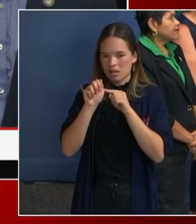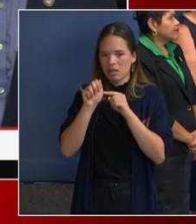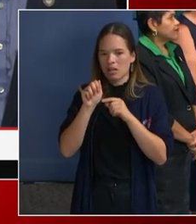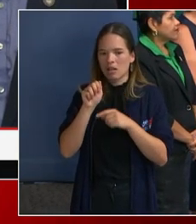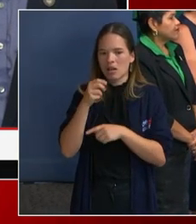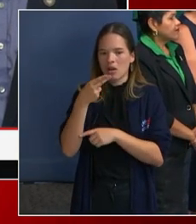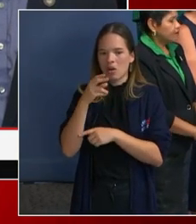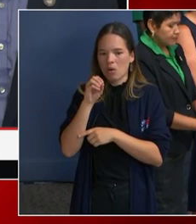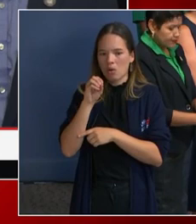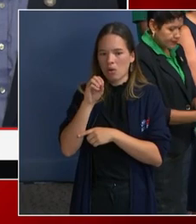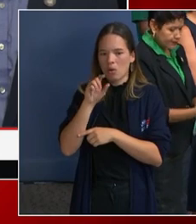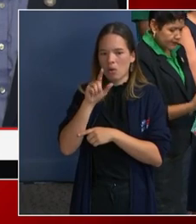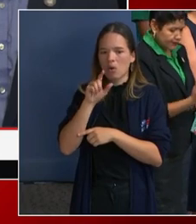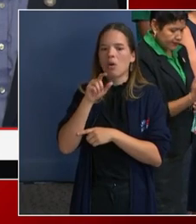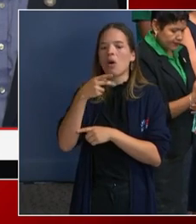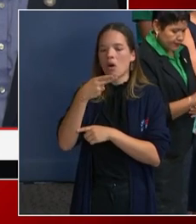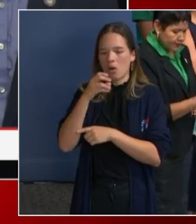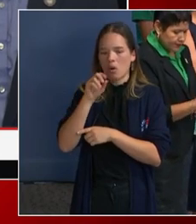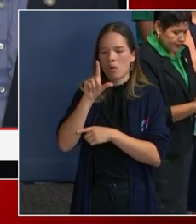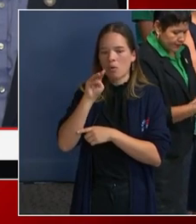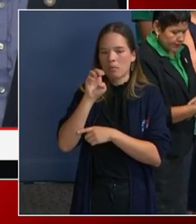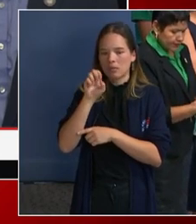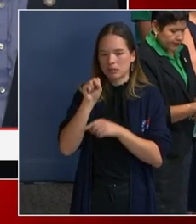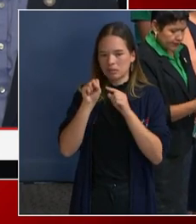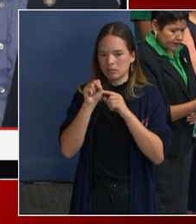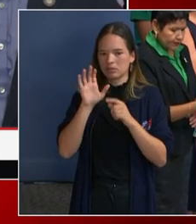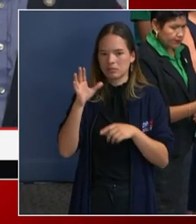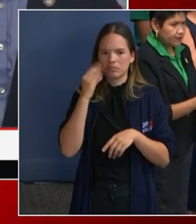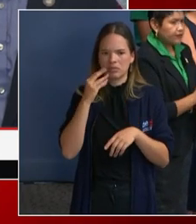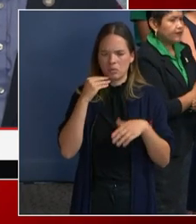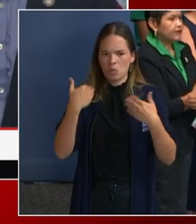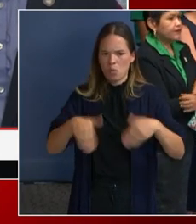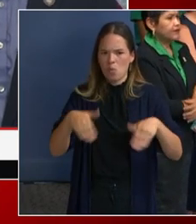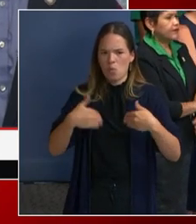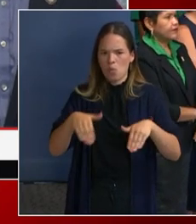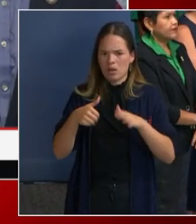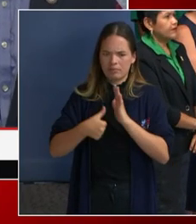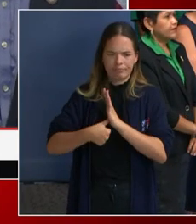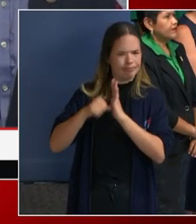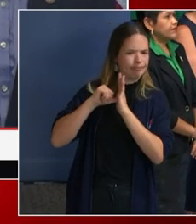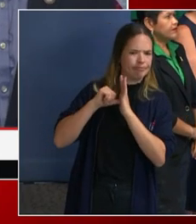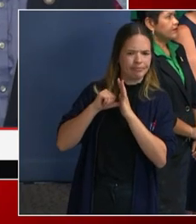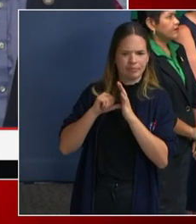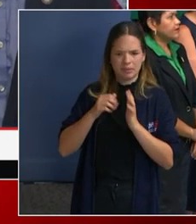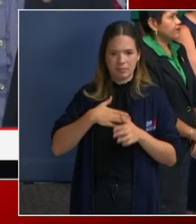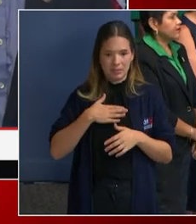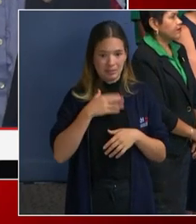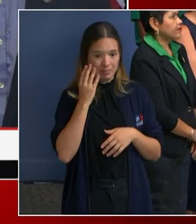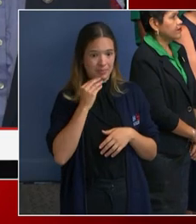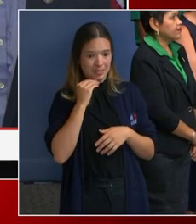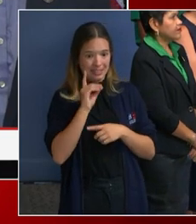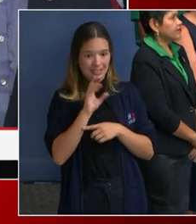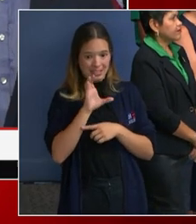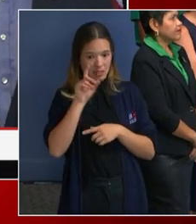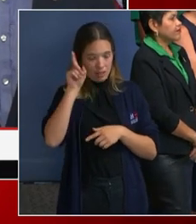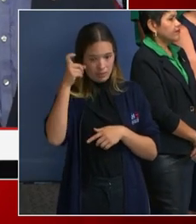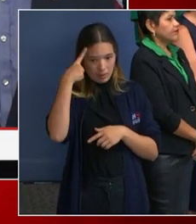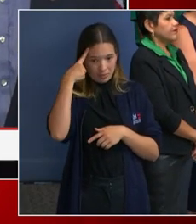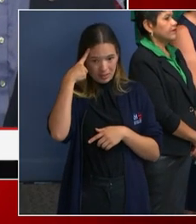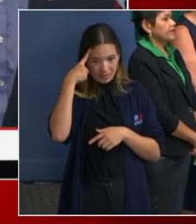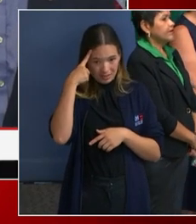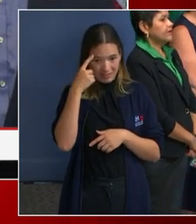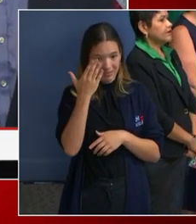unparalleled in my experience in DC government, which goes back 15 years, in understanding